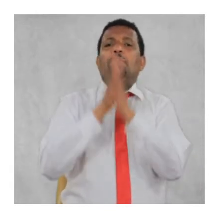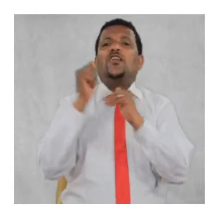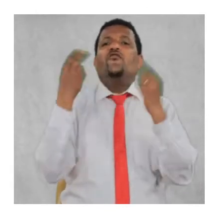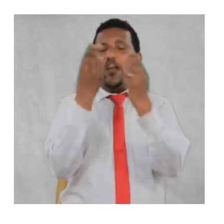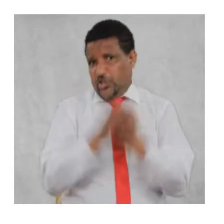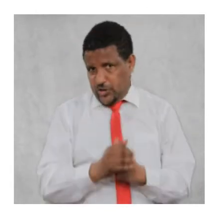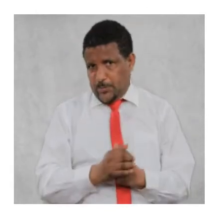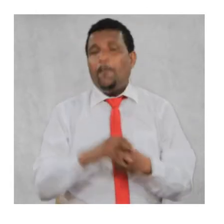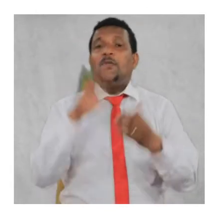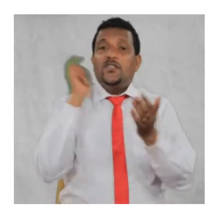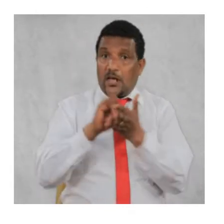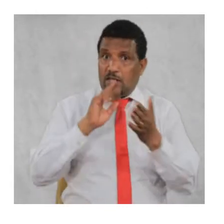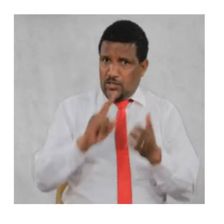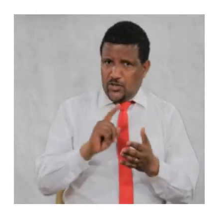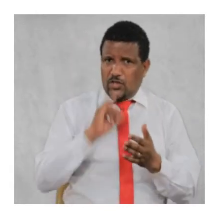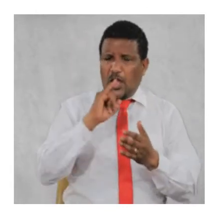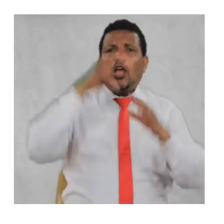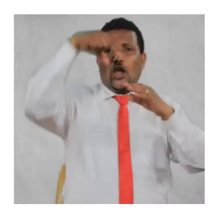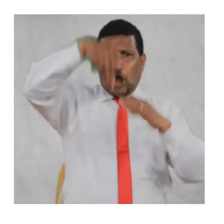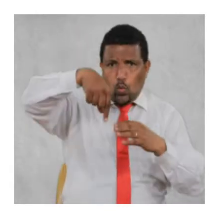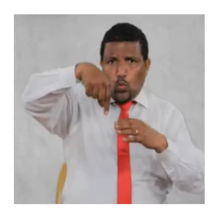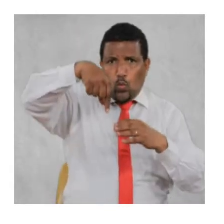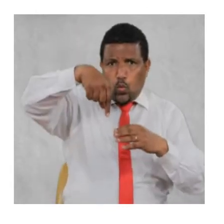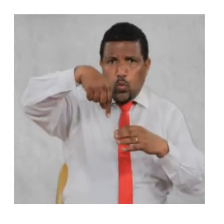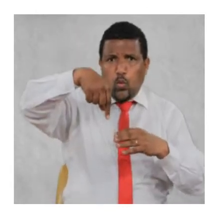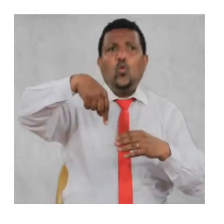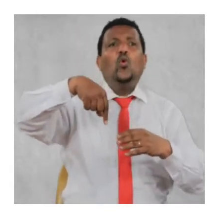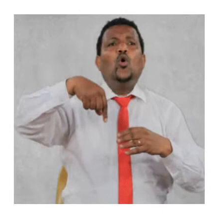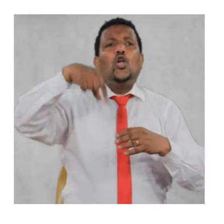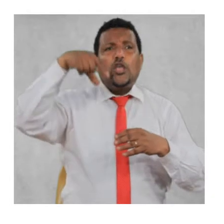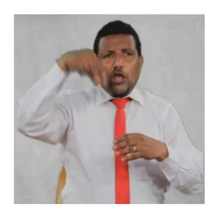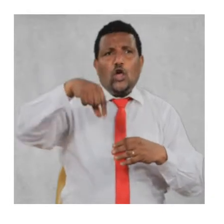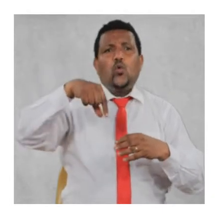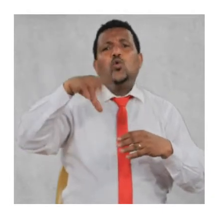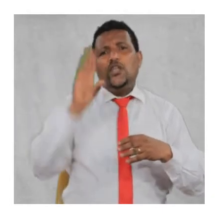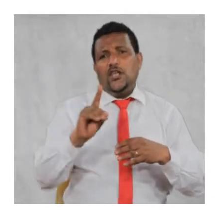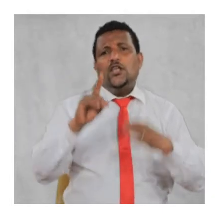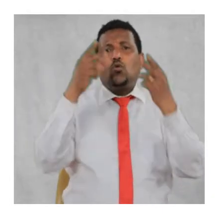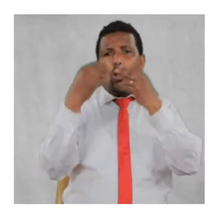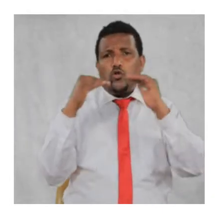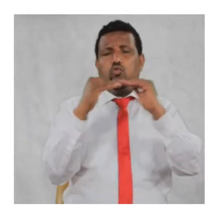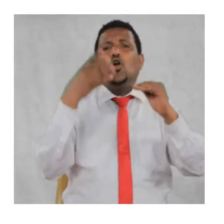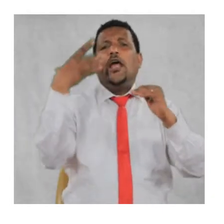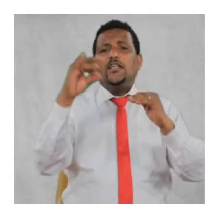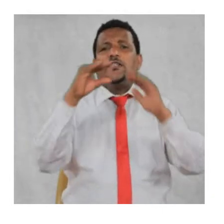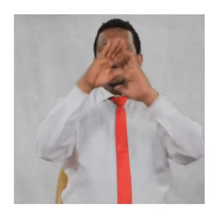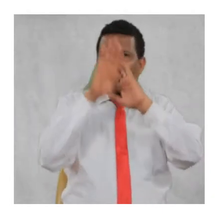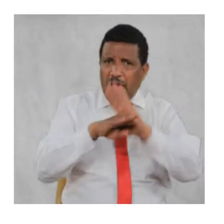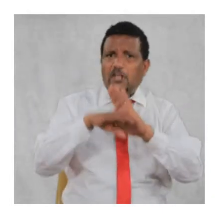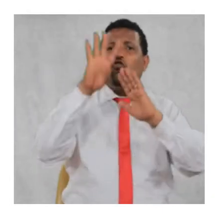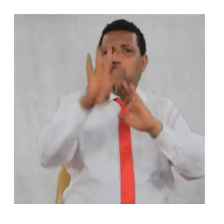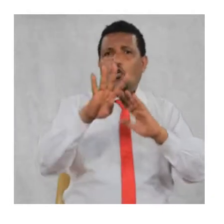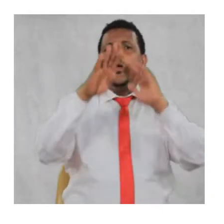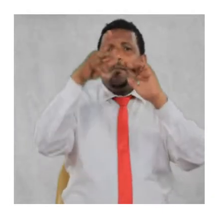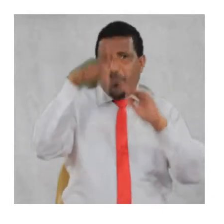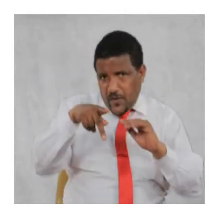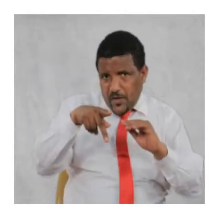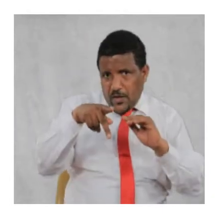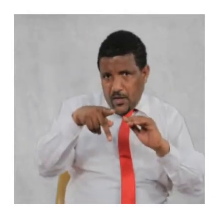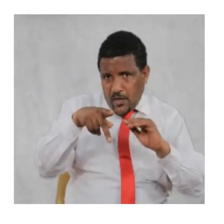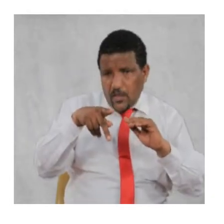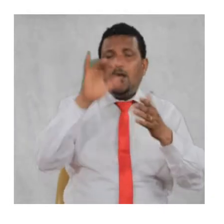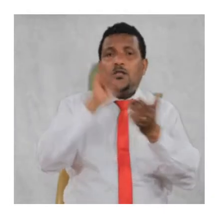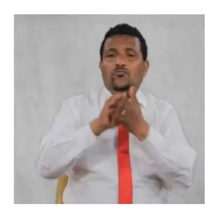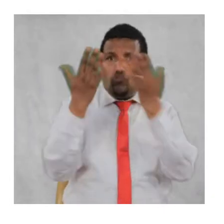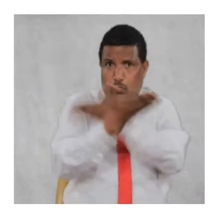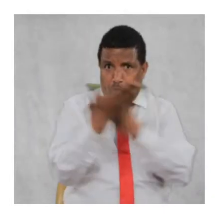That is Q D equals to 18 minus 4p, and then when we